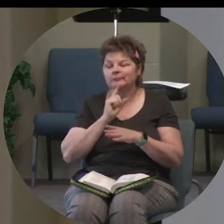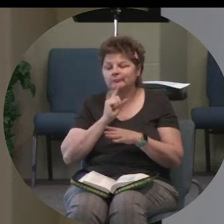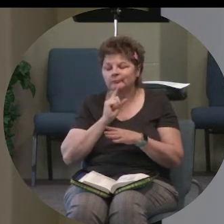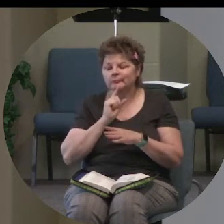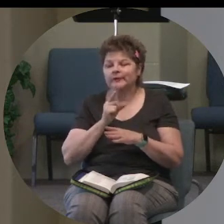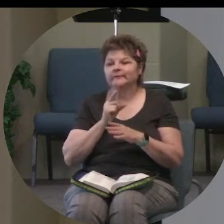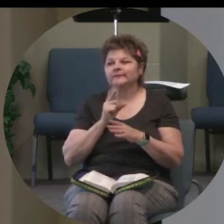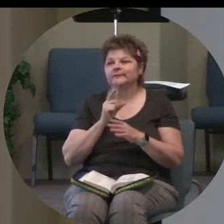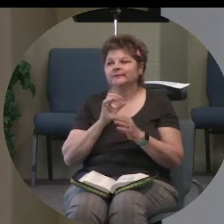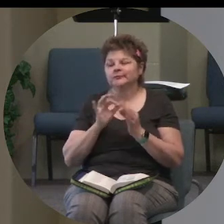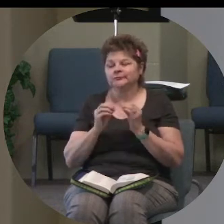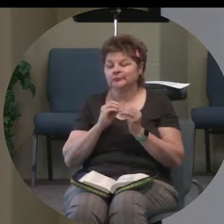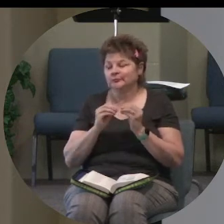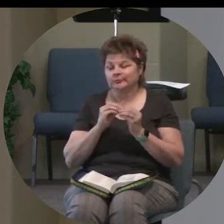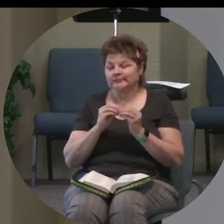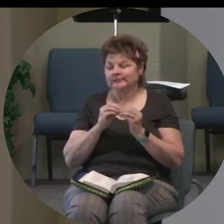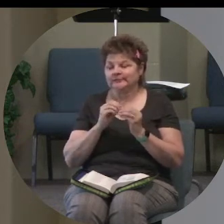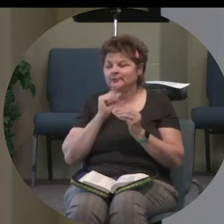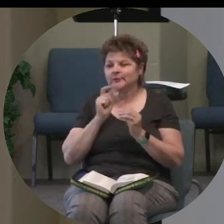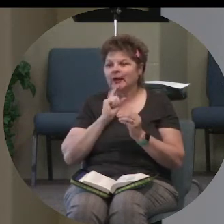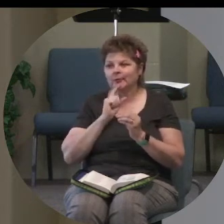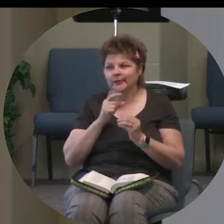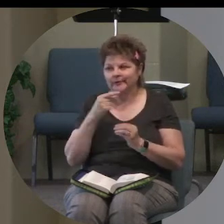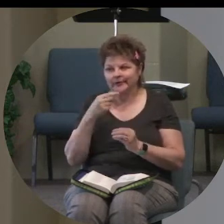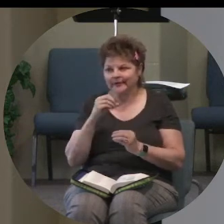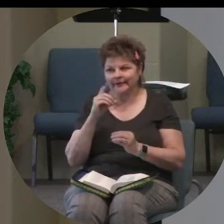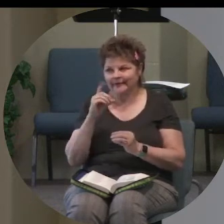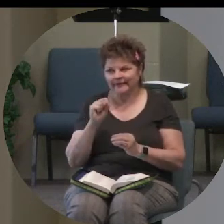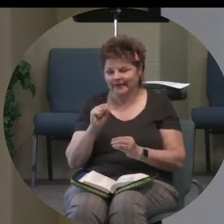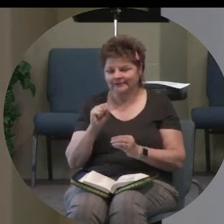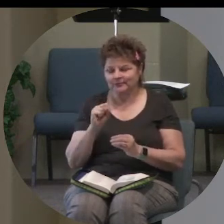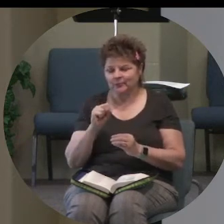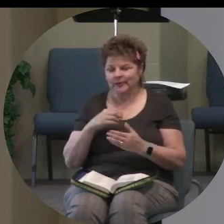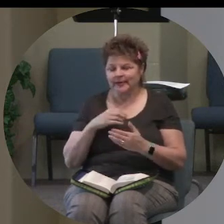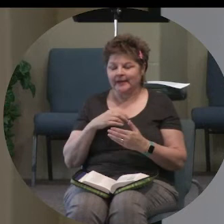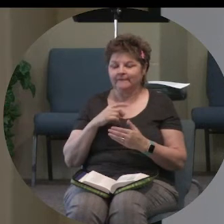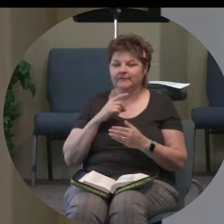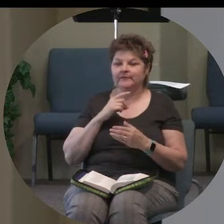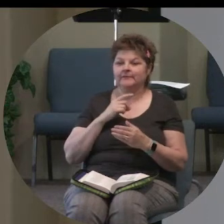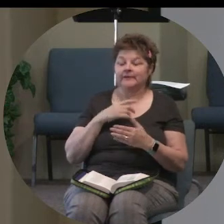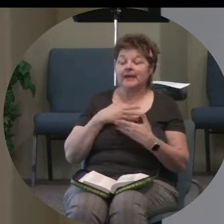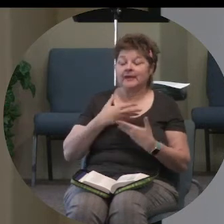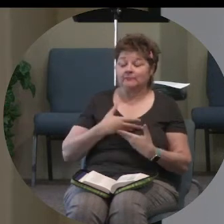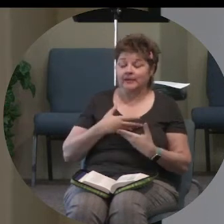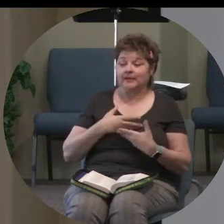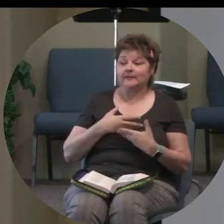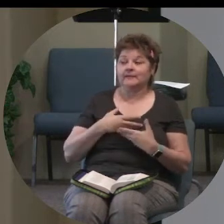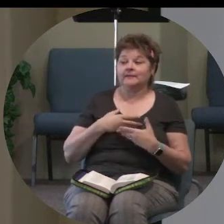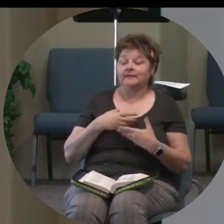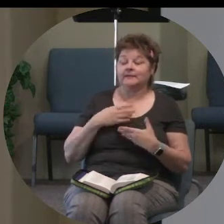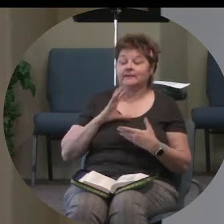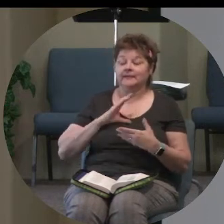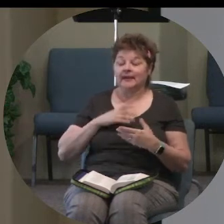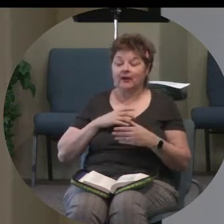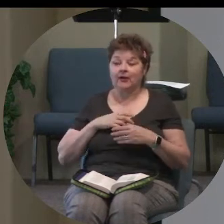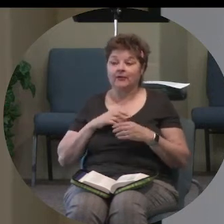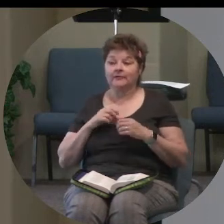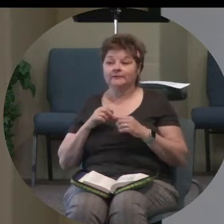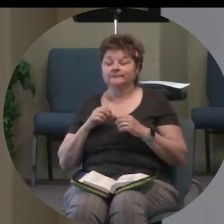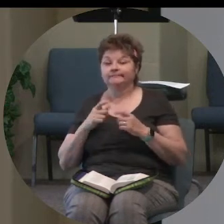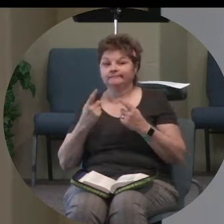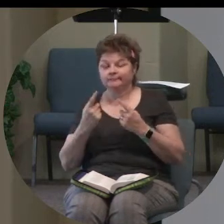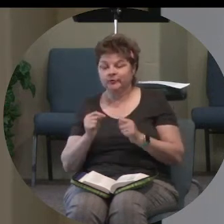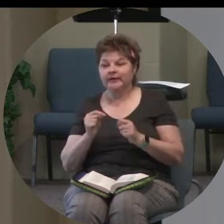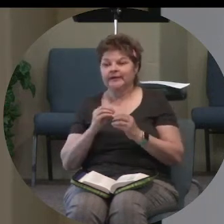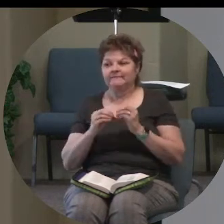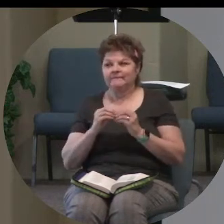real gods. We have to admit that our attempts to fix our problem aren't going to fix them if it's not based